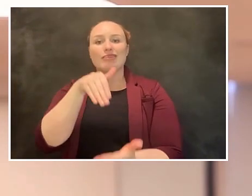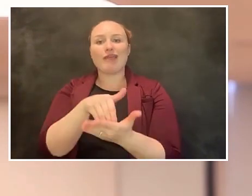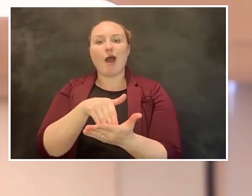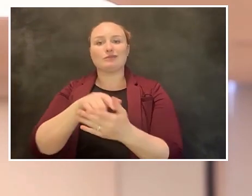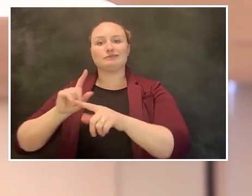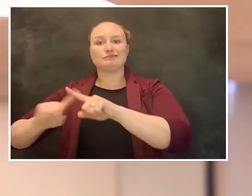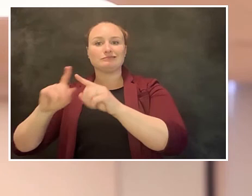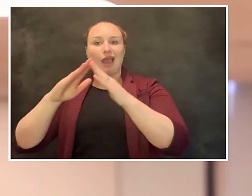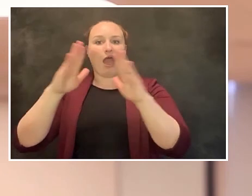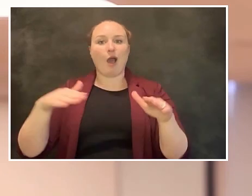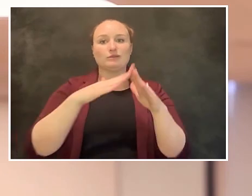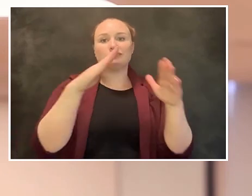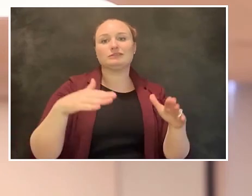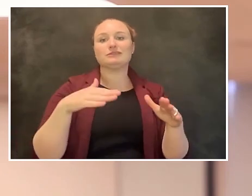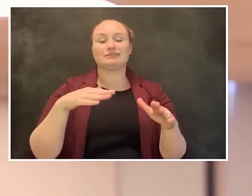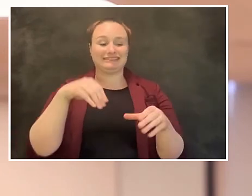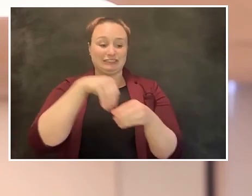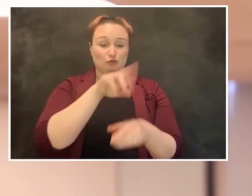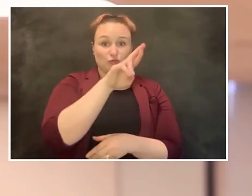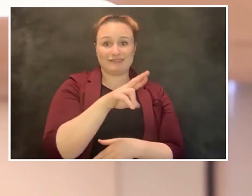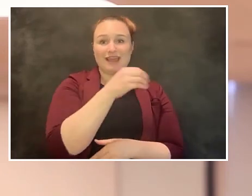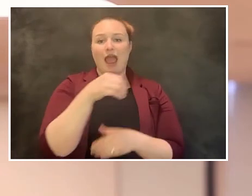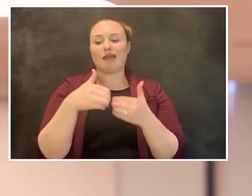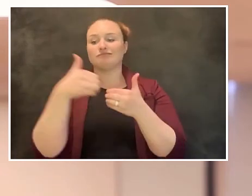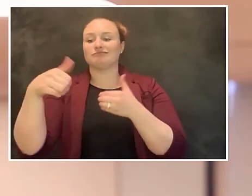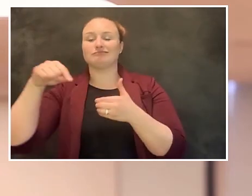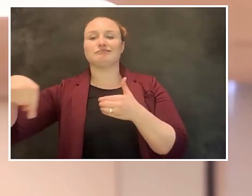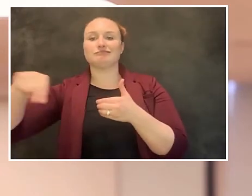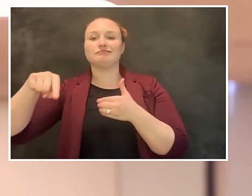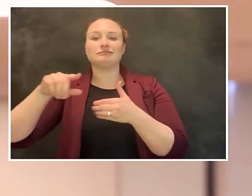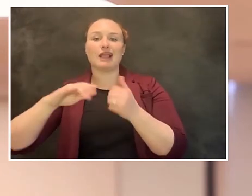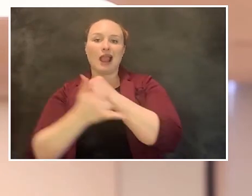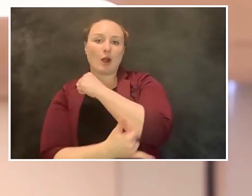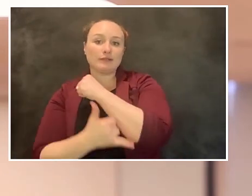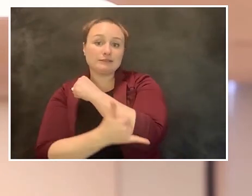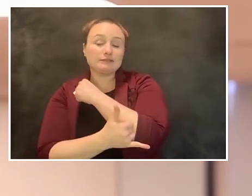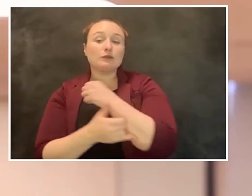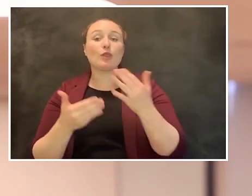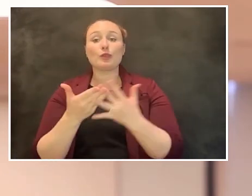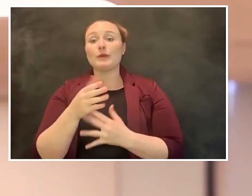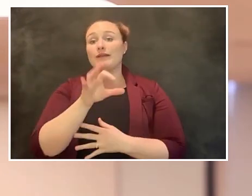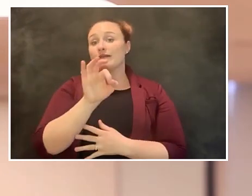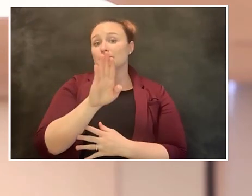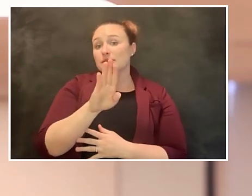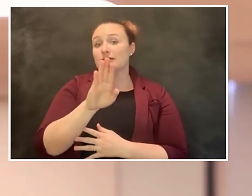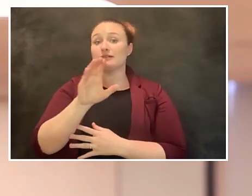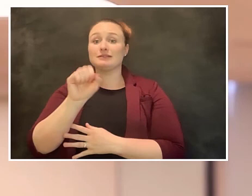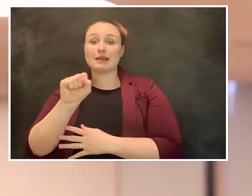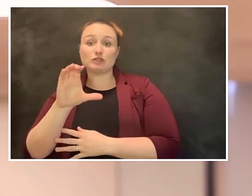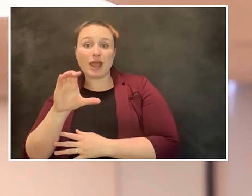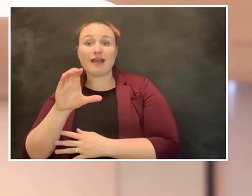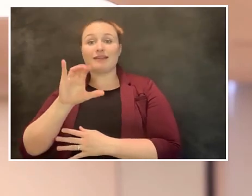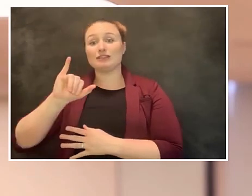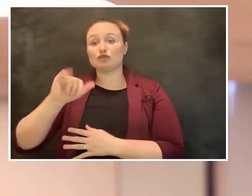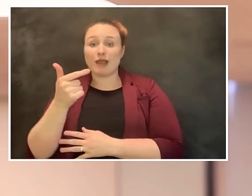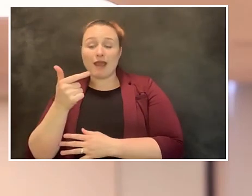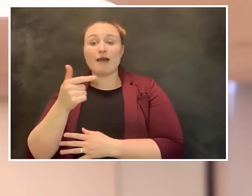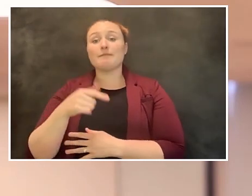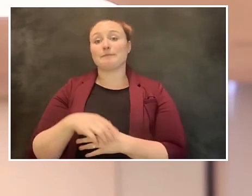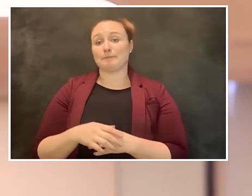across Riverside and neighboring counties through Facebook, YouTube, Snapchat, Twitter, and